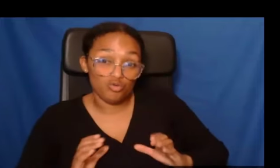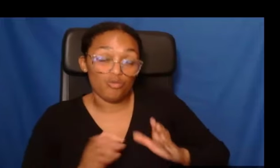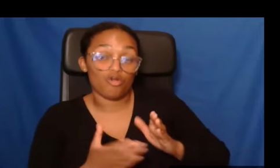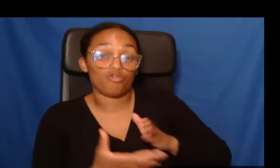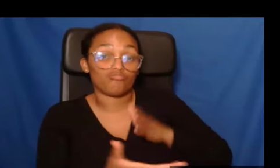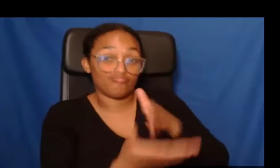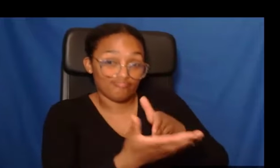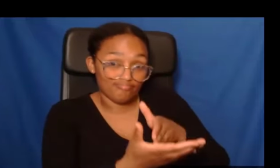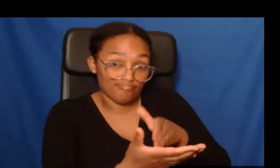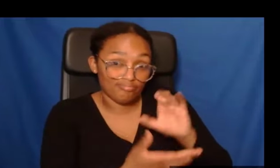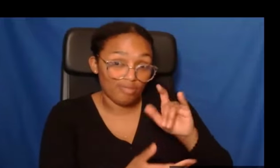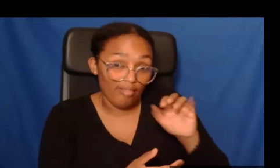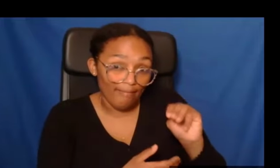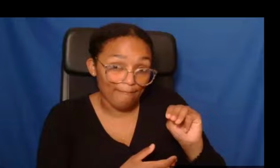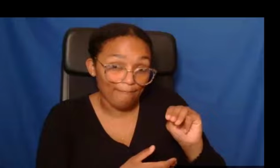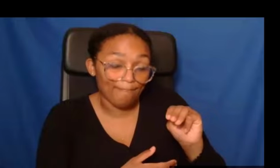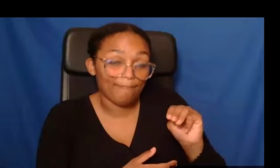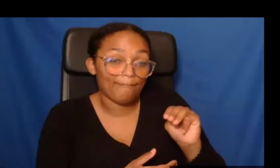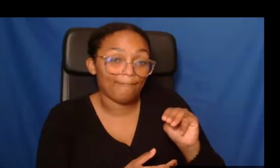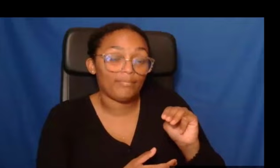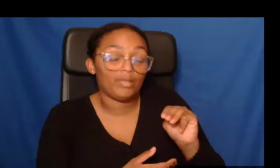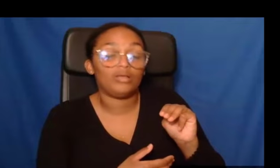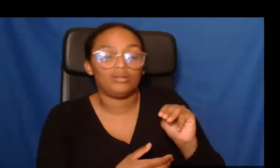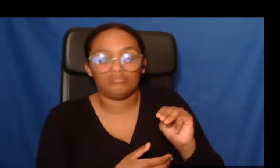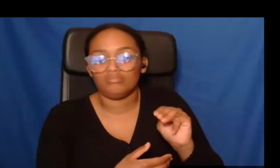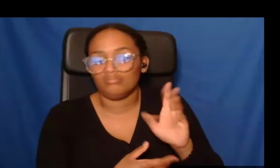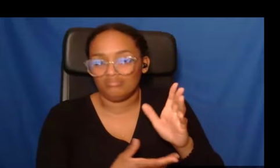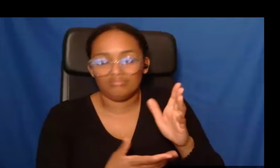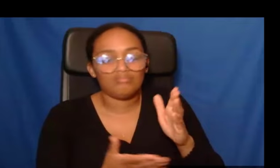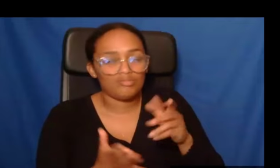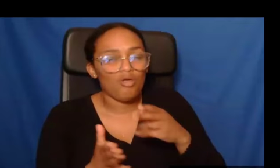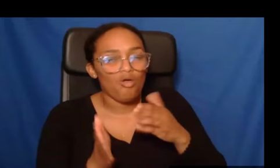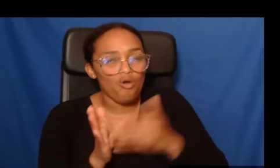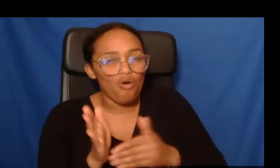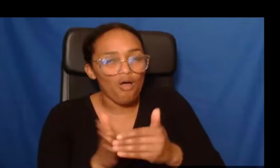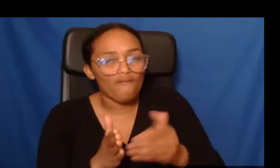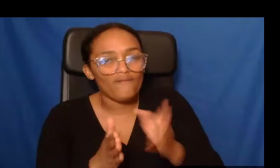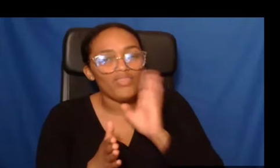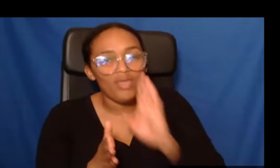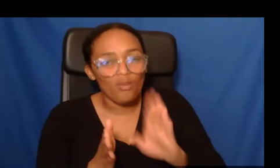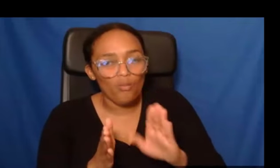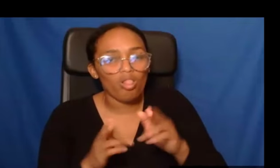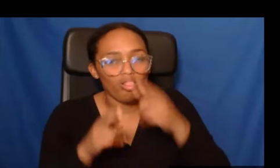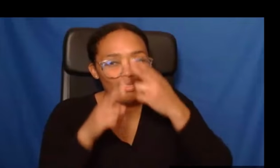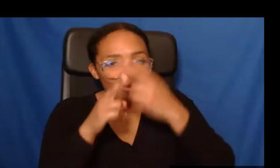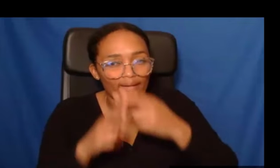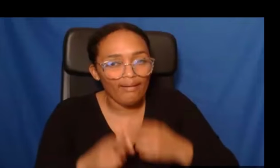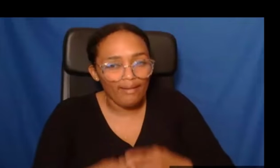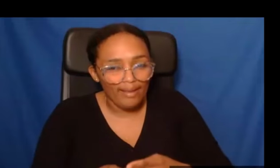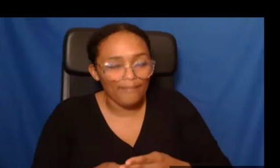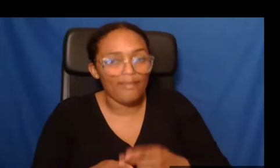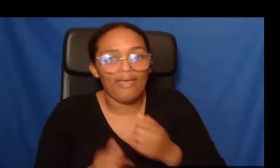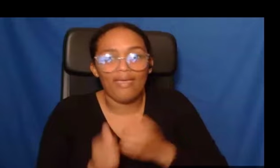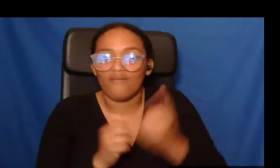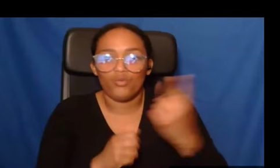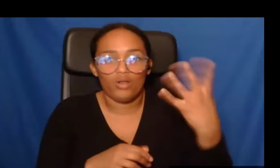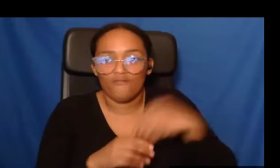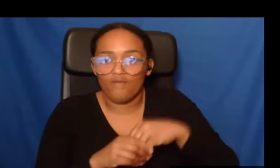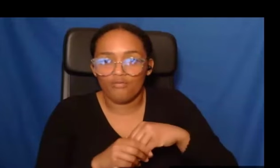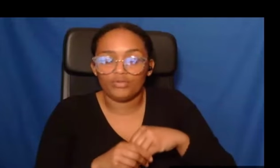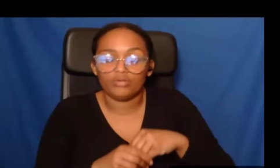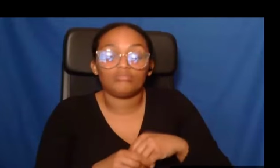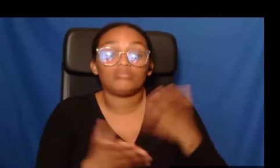entity that could be involved. So they could sue you and Amazon as